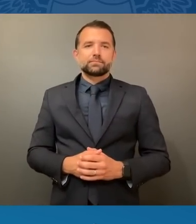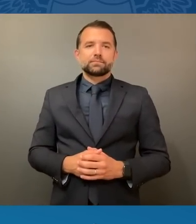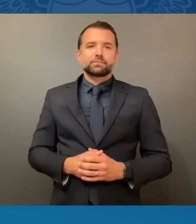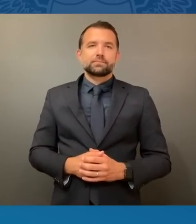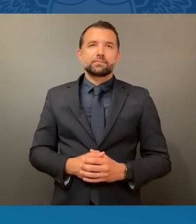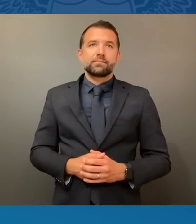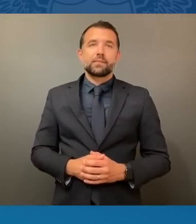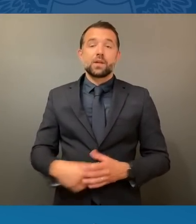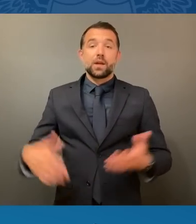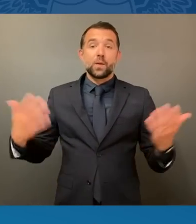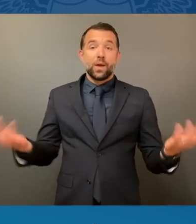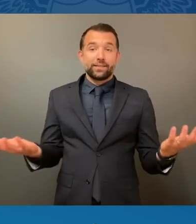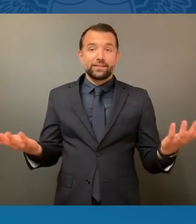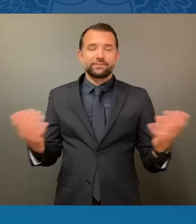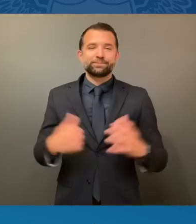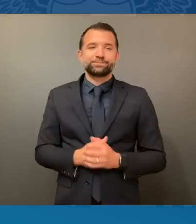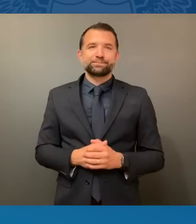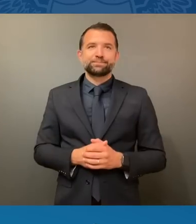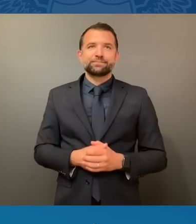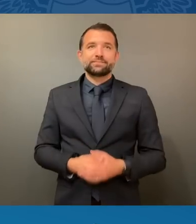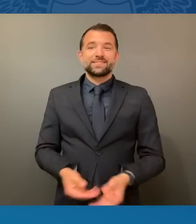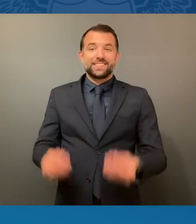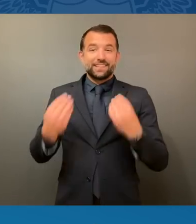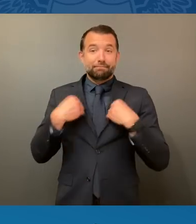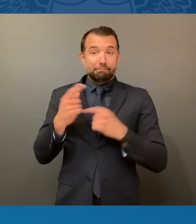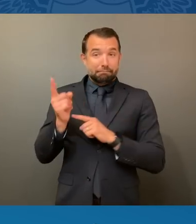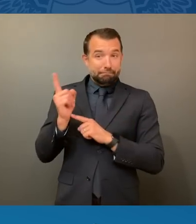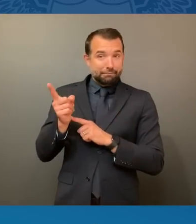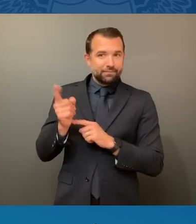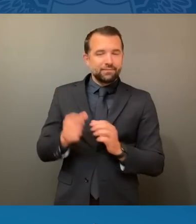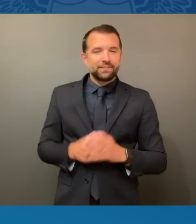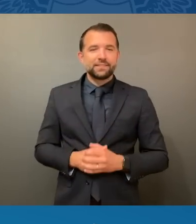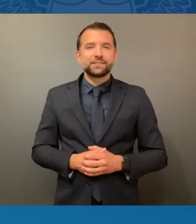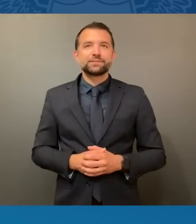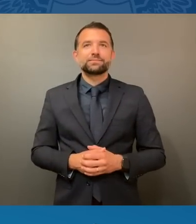give me a minute. Give her a minute.